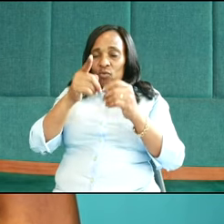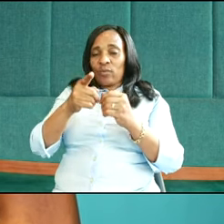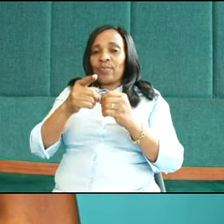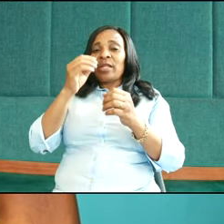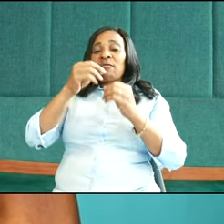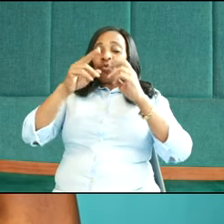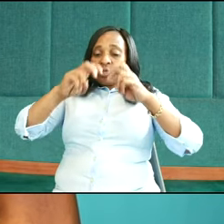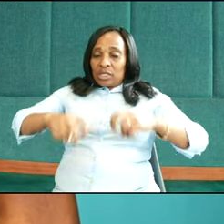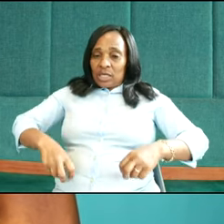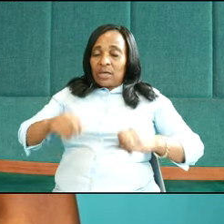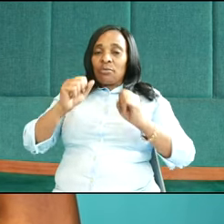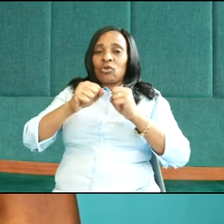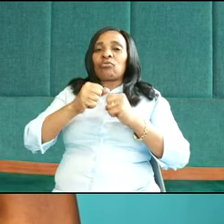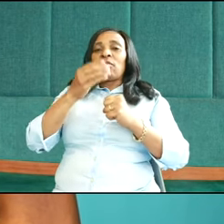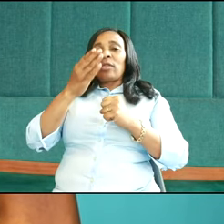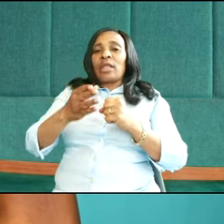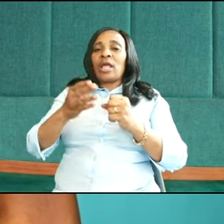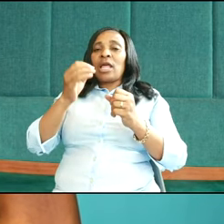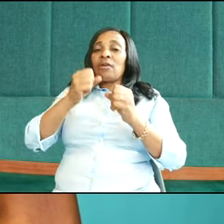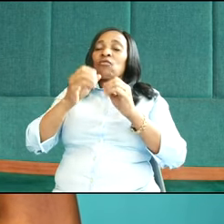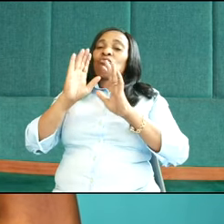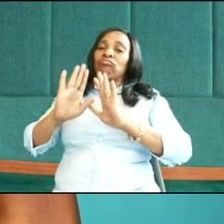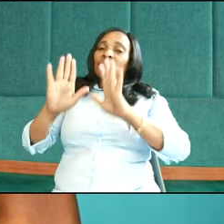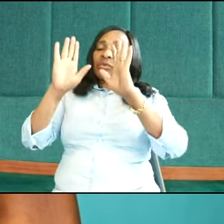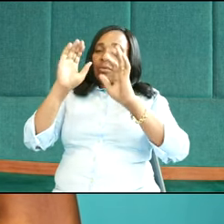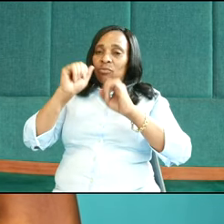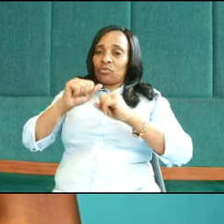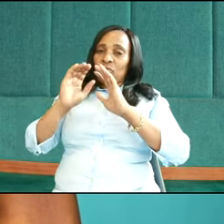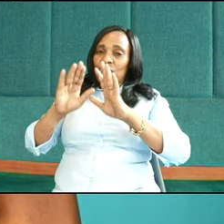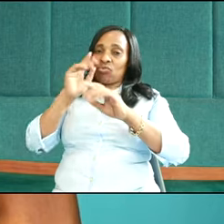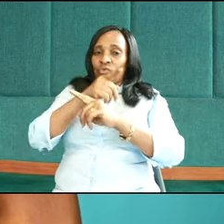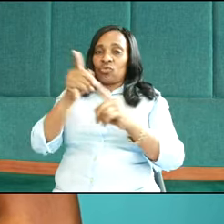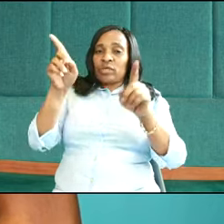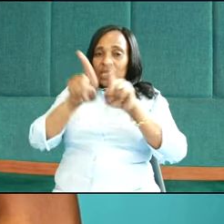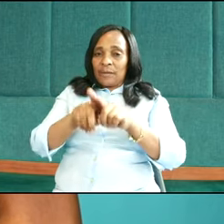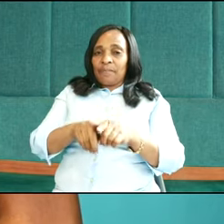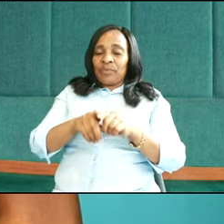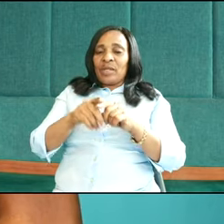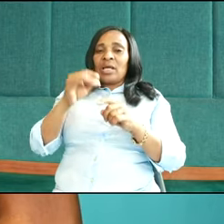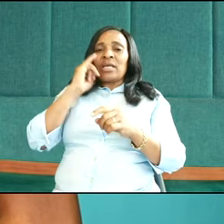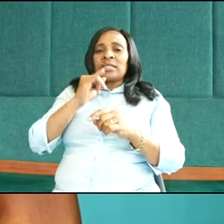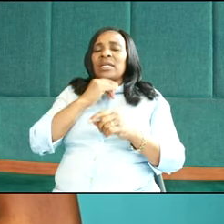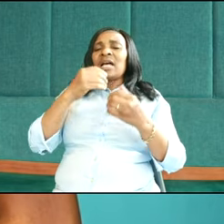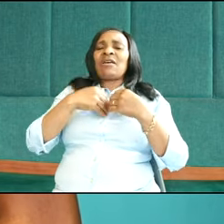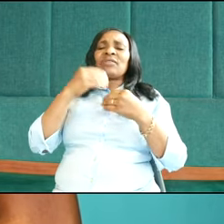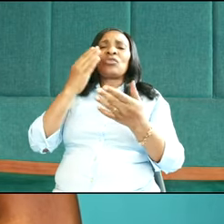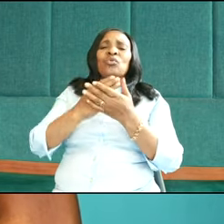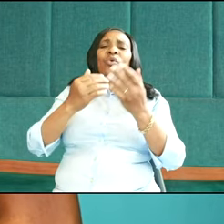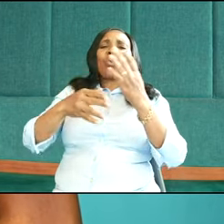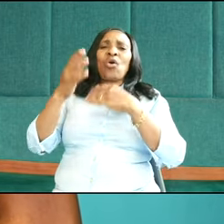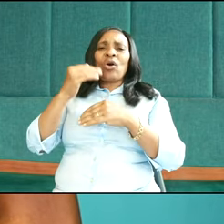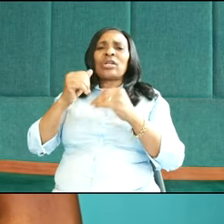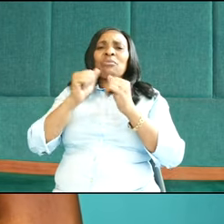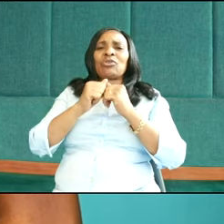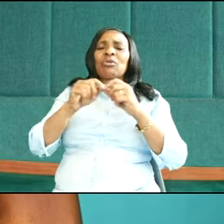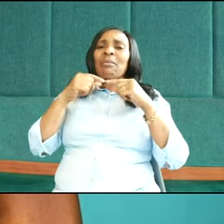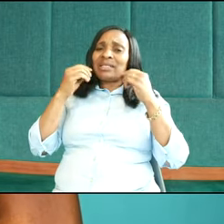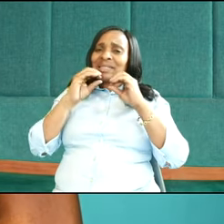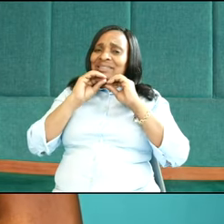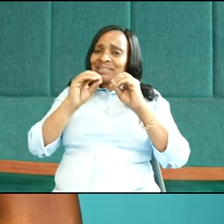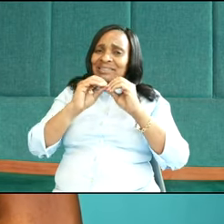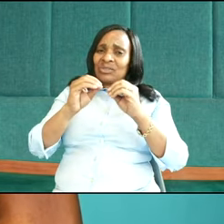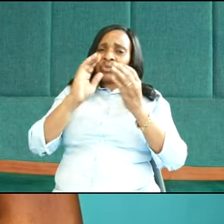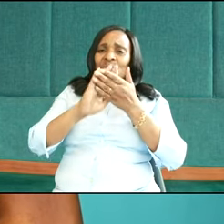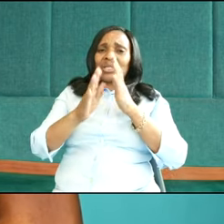But if you forsake him, he will forsake you." For a long time, Israel was without the true God, without a priest to teach and without the